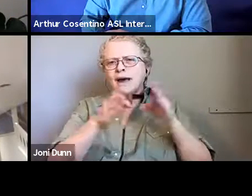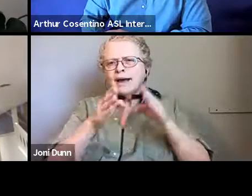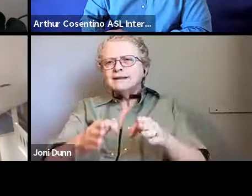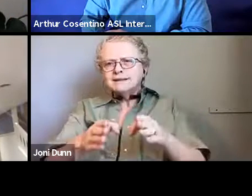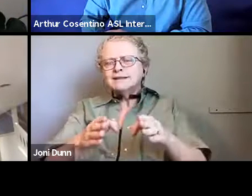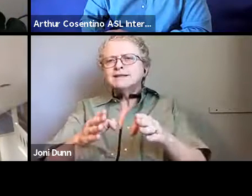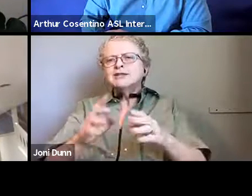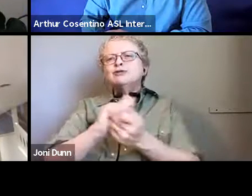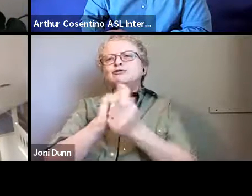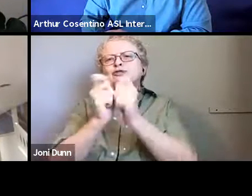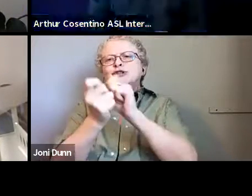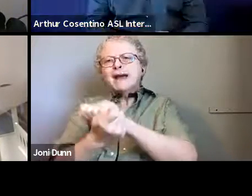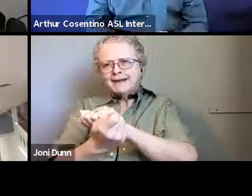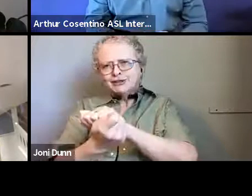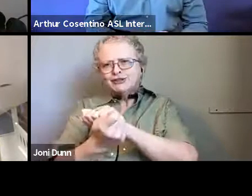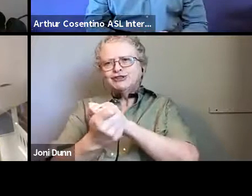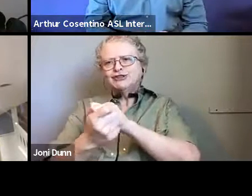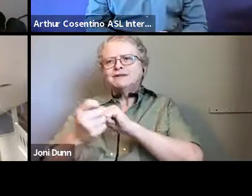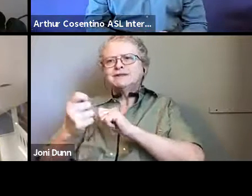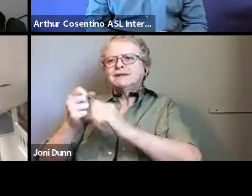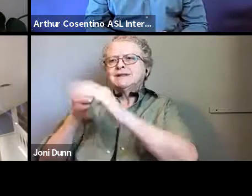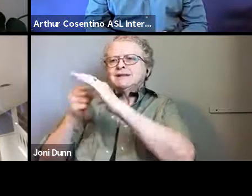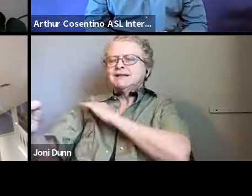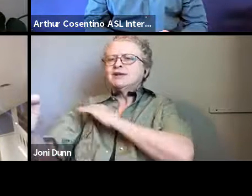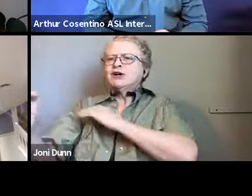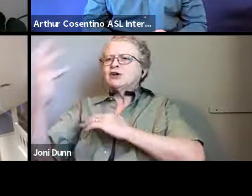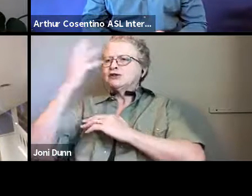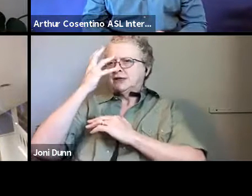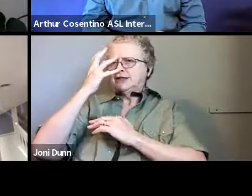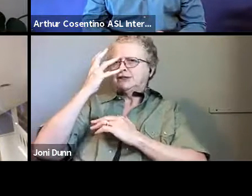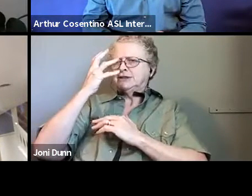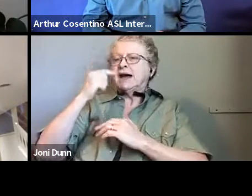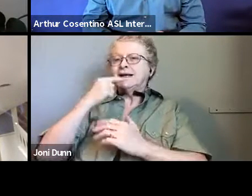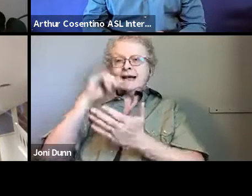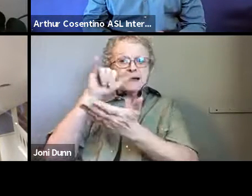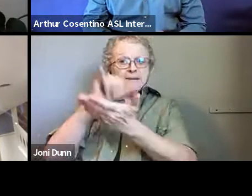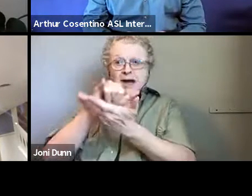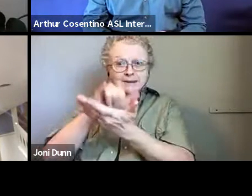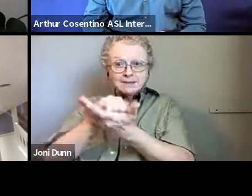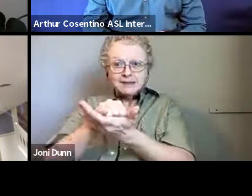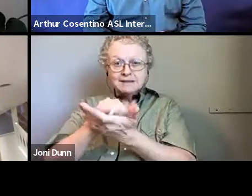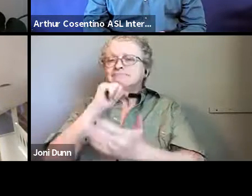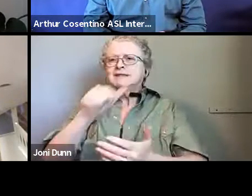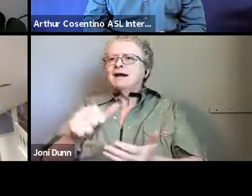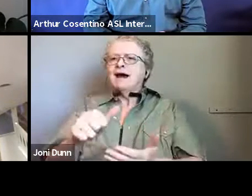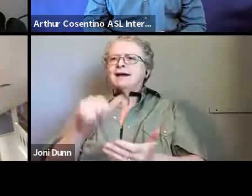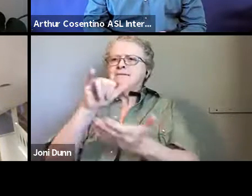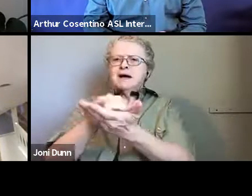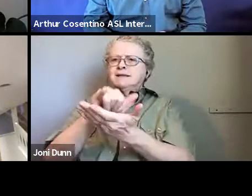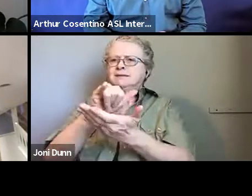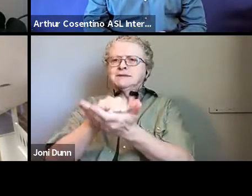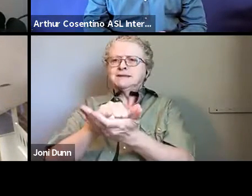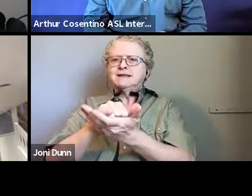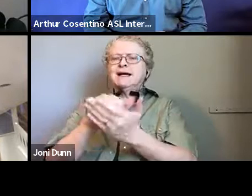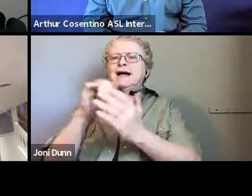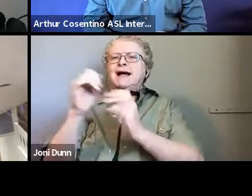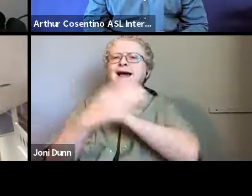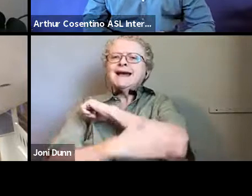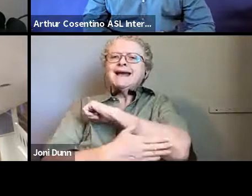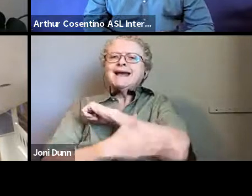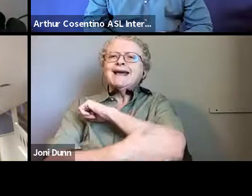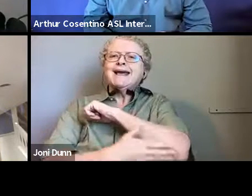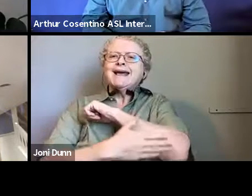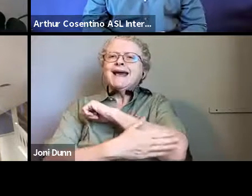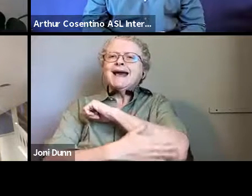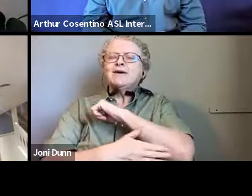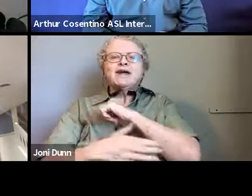are ways to do things. So that's when I say the impossible is not impossible. Like folks at the county level told us, you're not going to get that contract done.